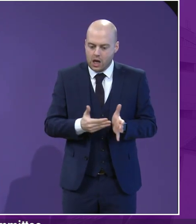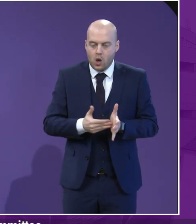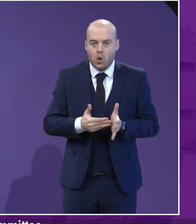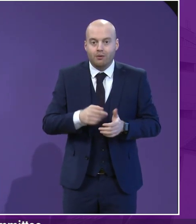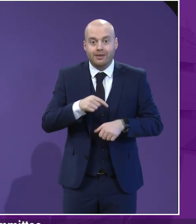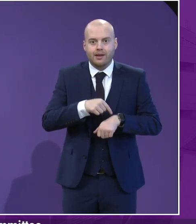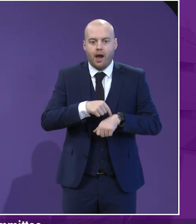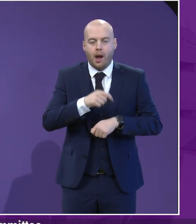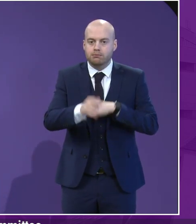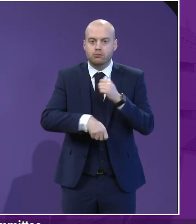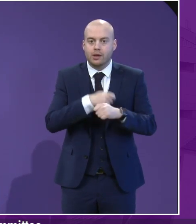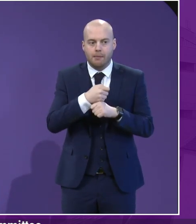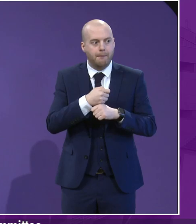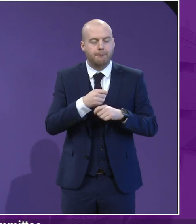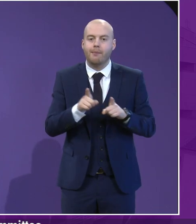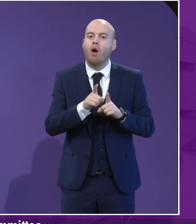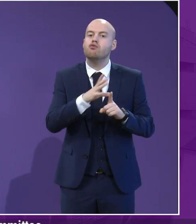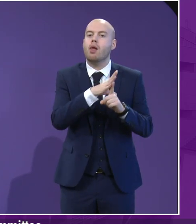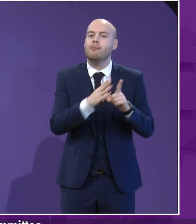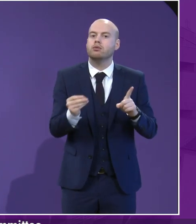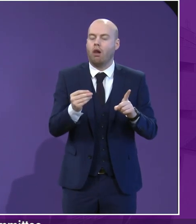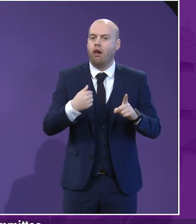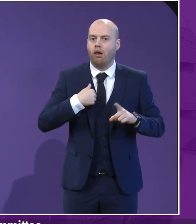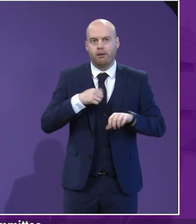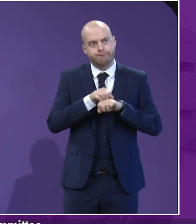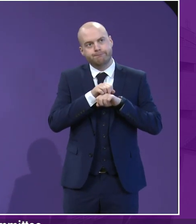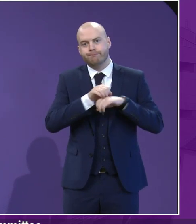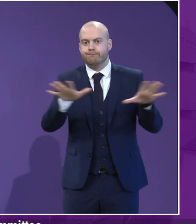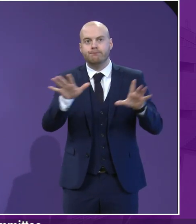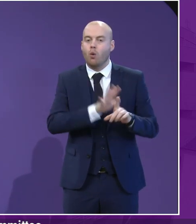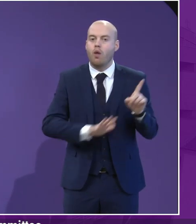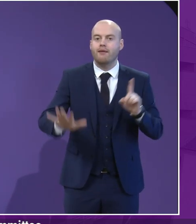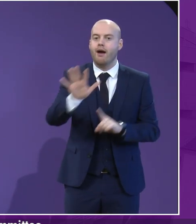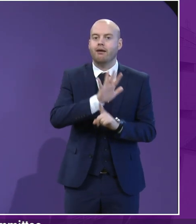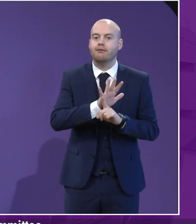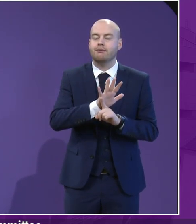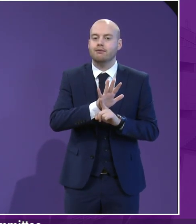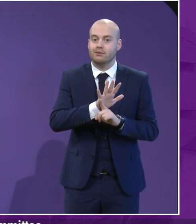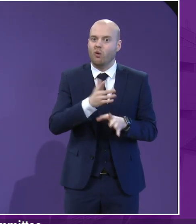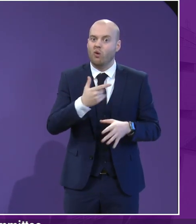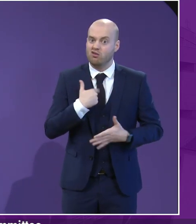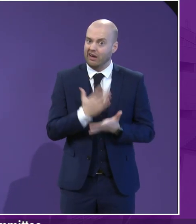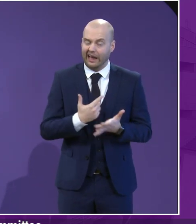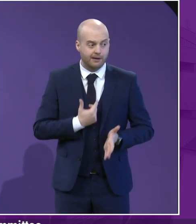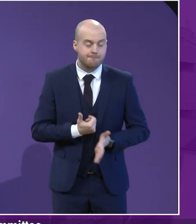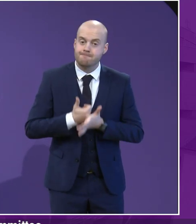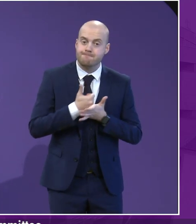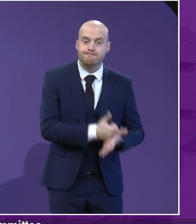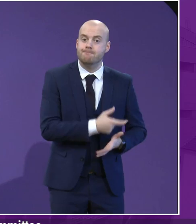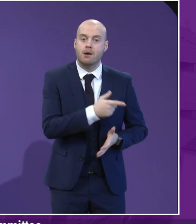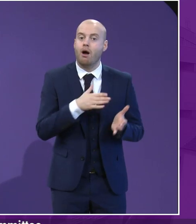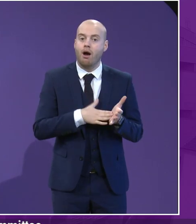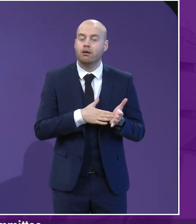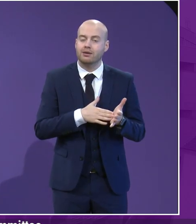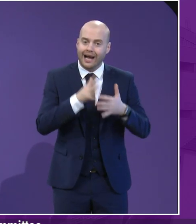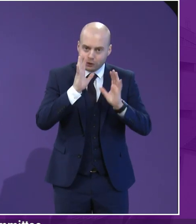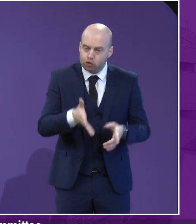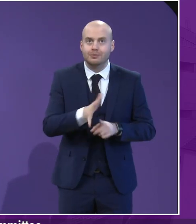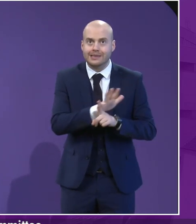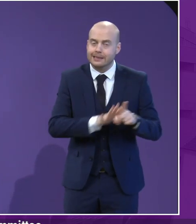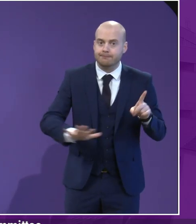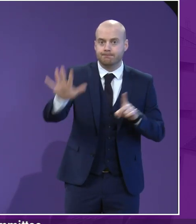users on the staff and PhD students and so on at Heriot-Watt. And so we're doing a lot of work with the institution to say, okay, now's the